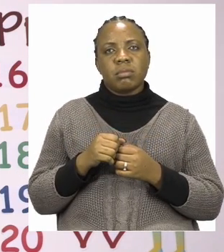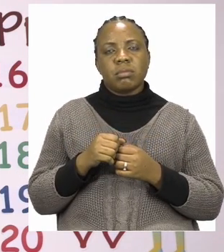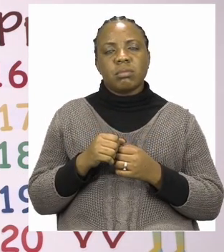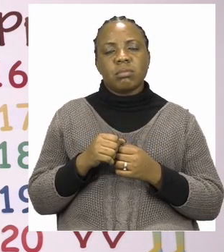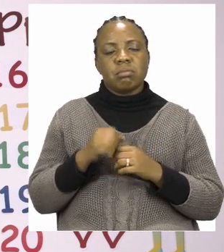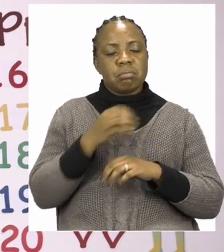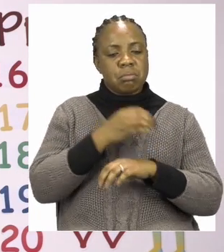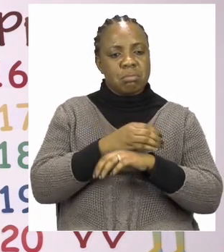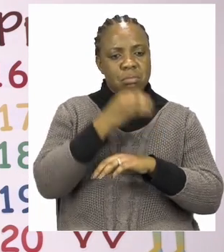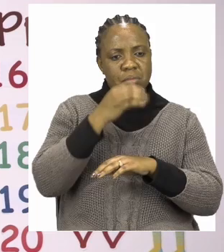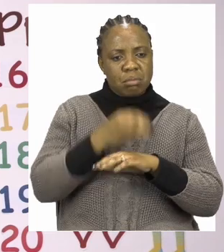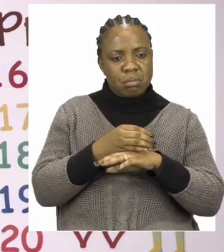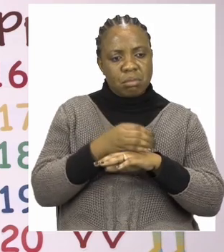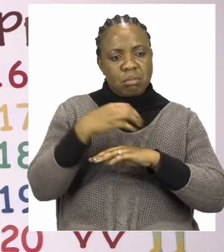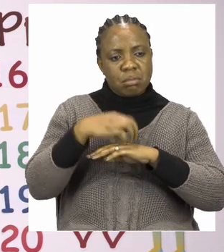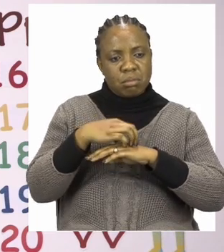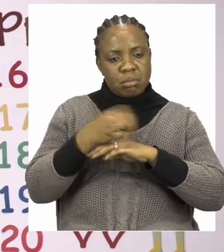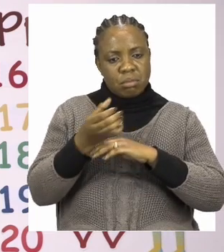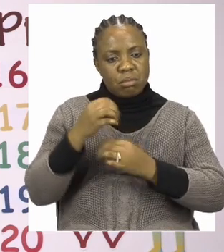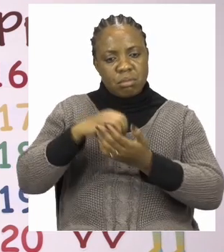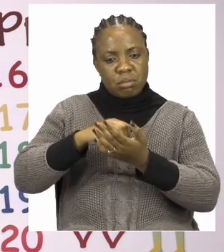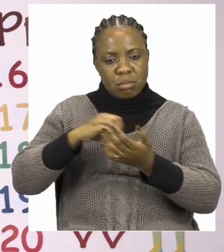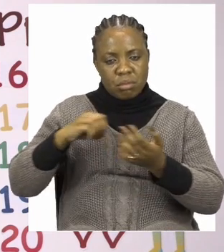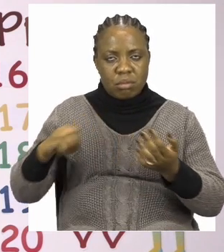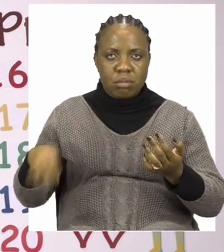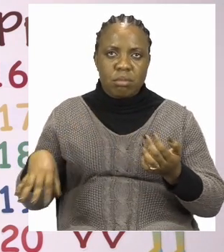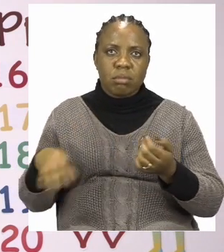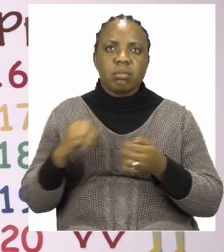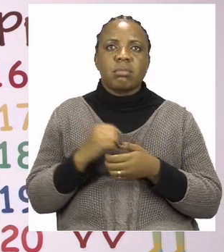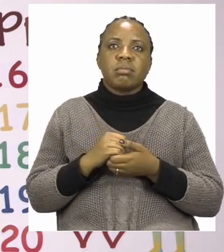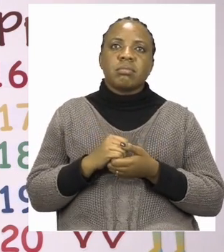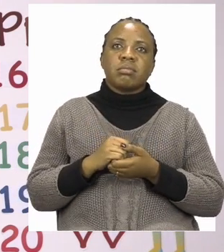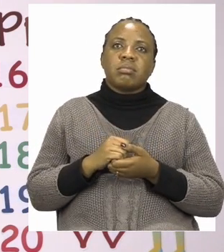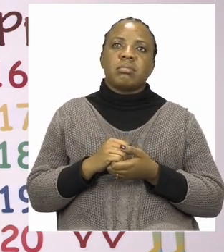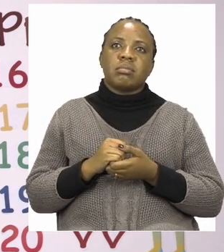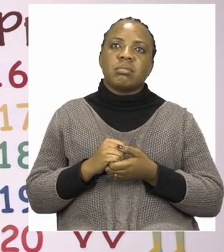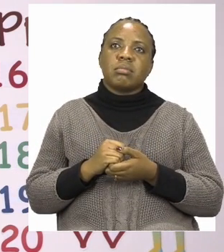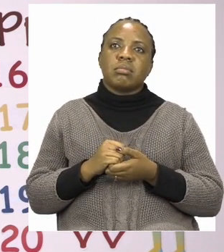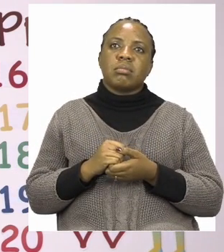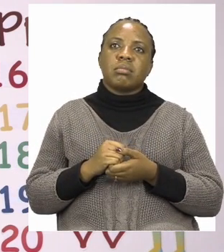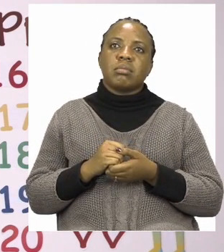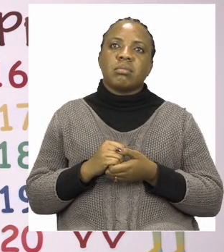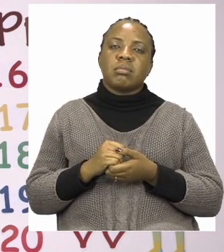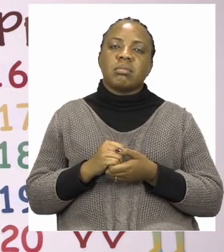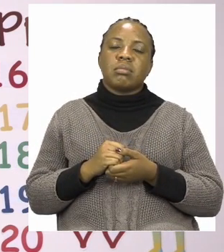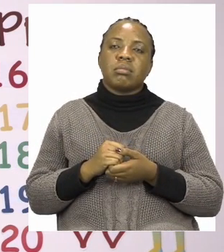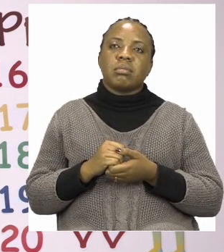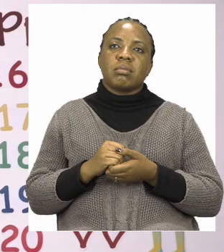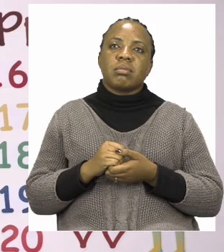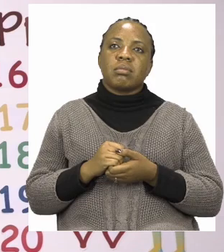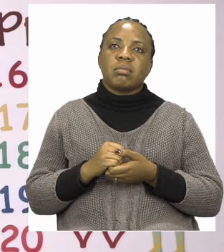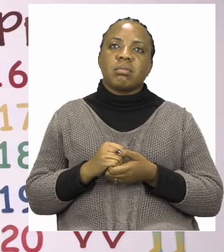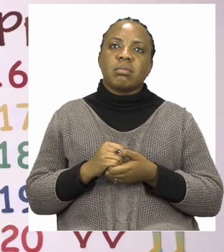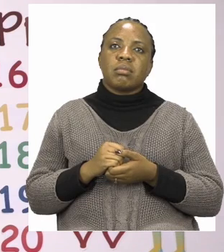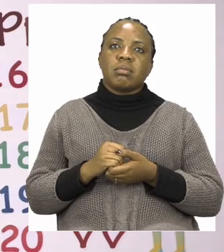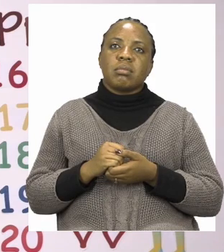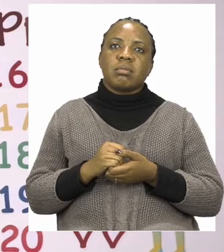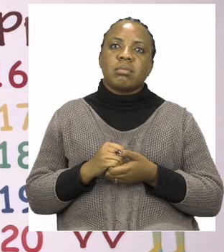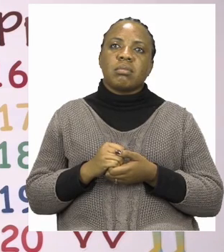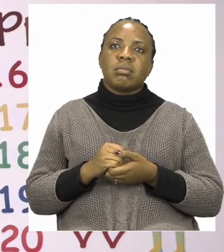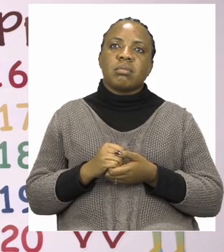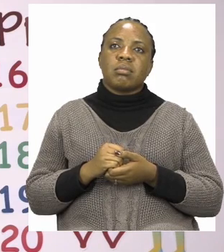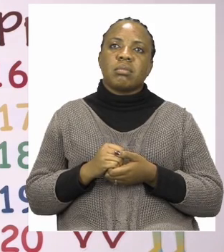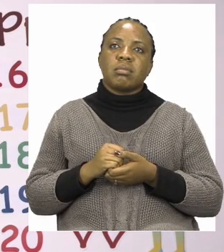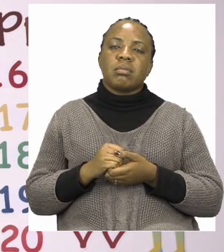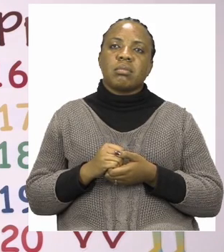got lost need to be subtracted or taken away from the total number of bottles. So we're going